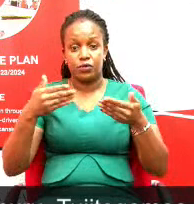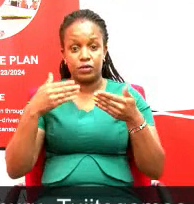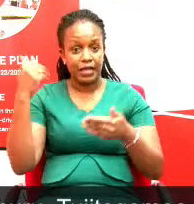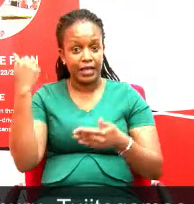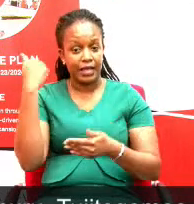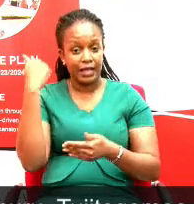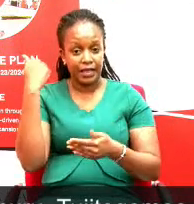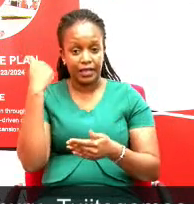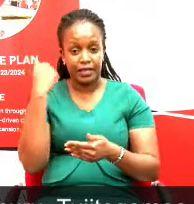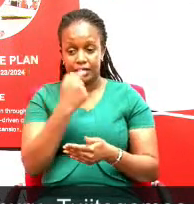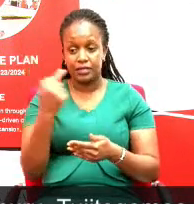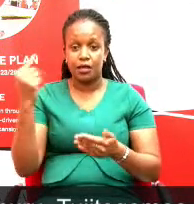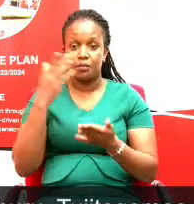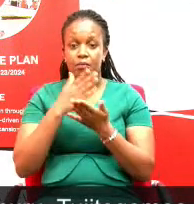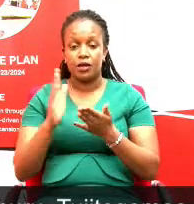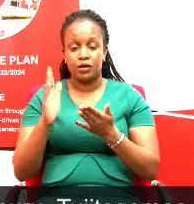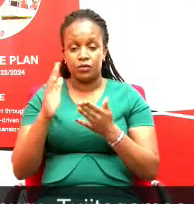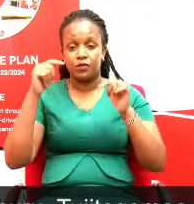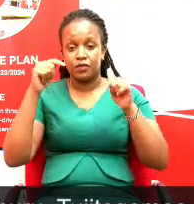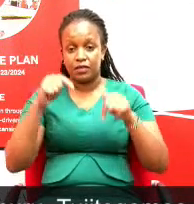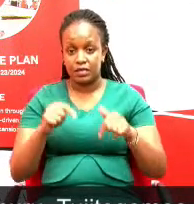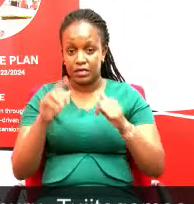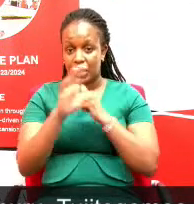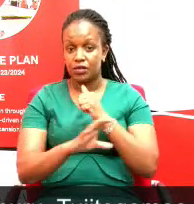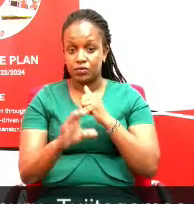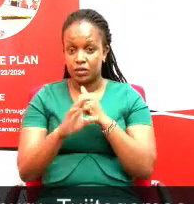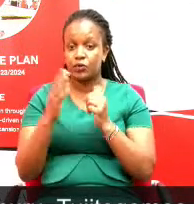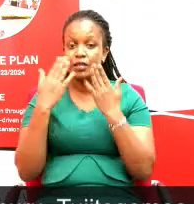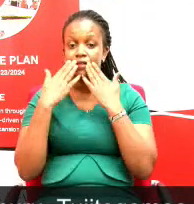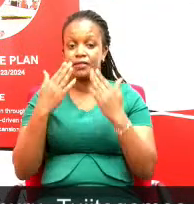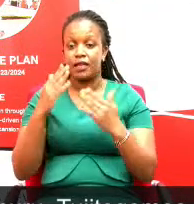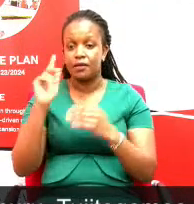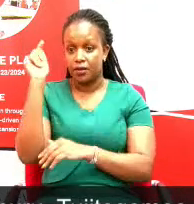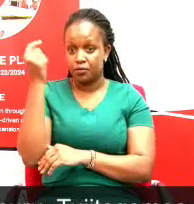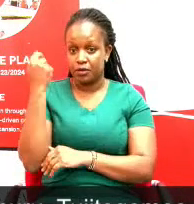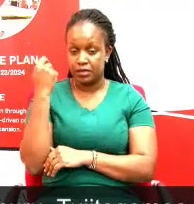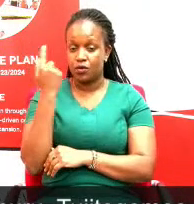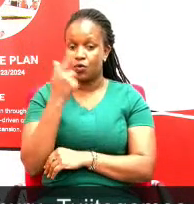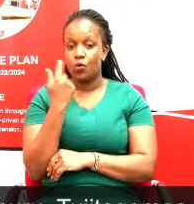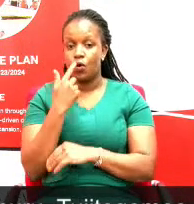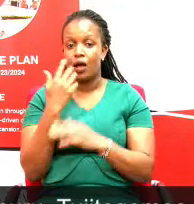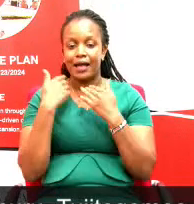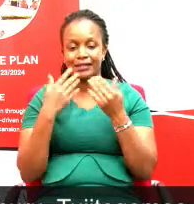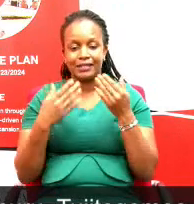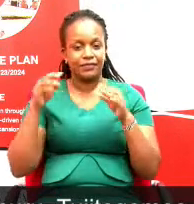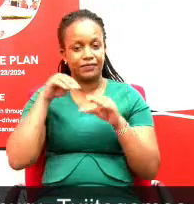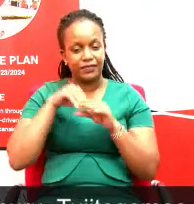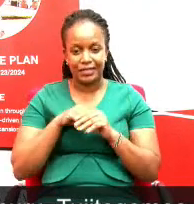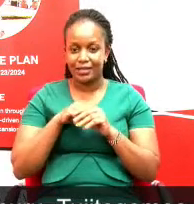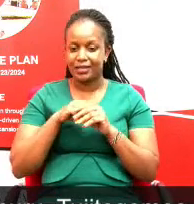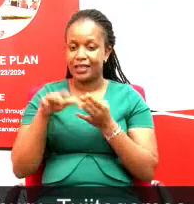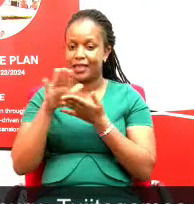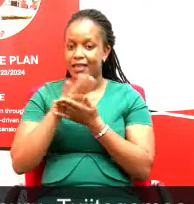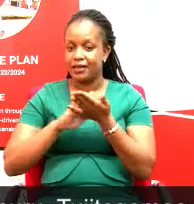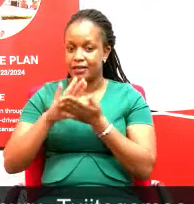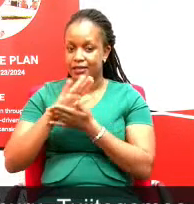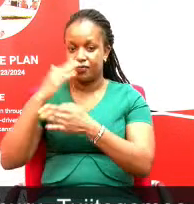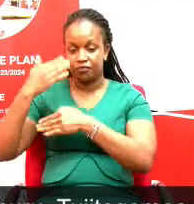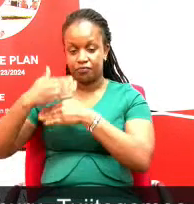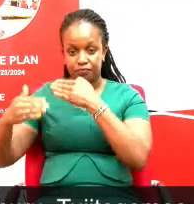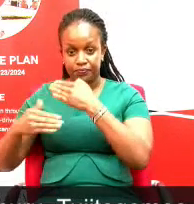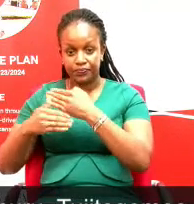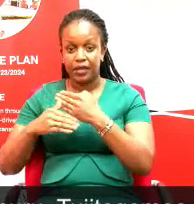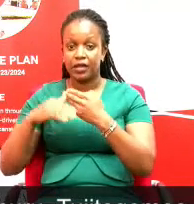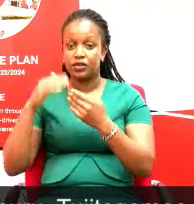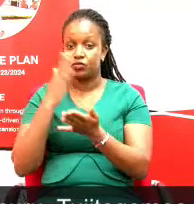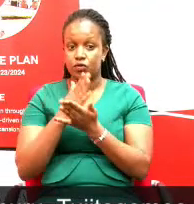to thank our president for his focused leadership and, you know, sustained investment in this area. And to a great extent, we've